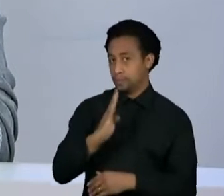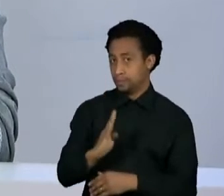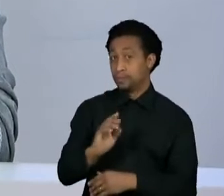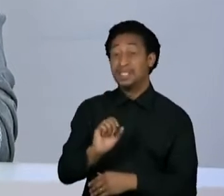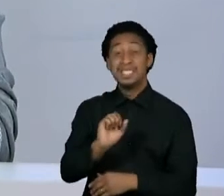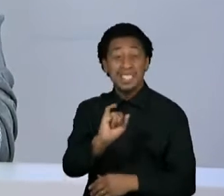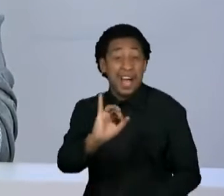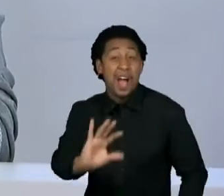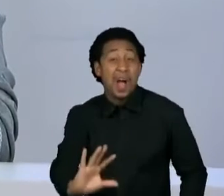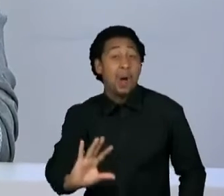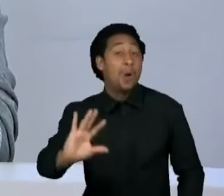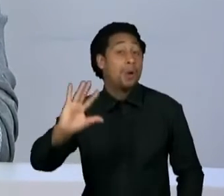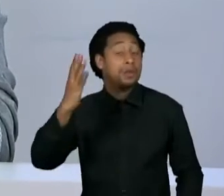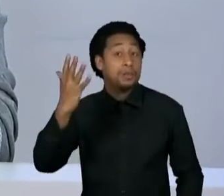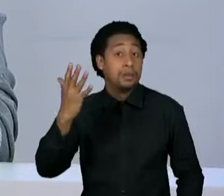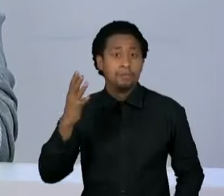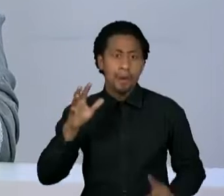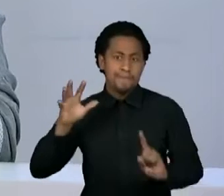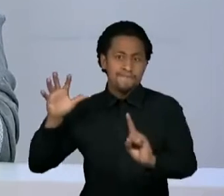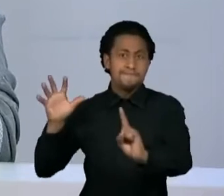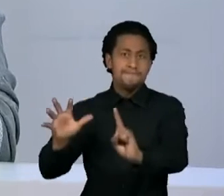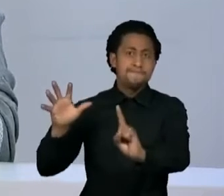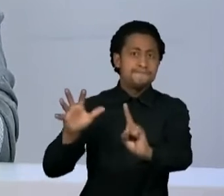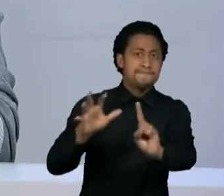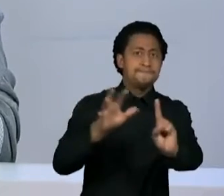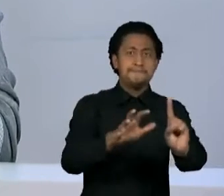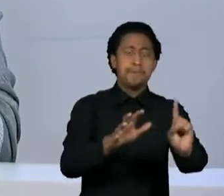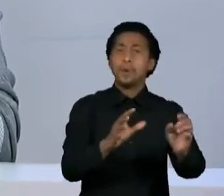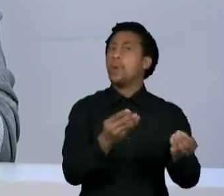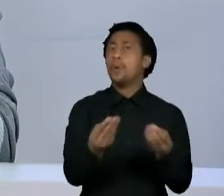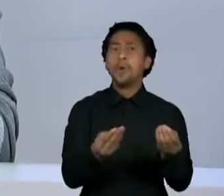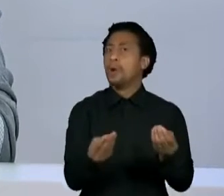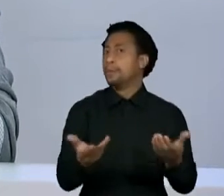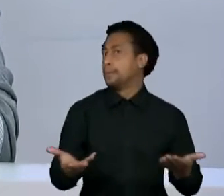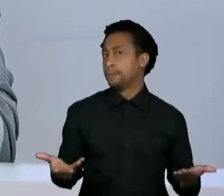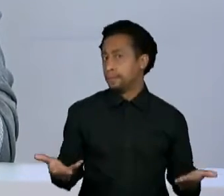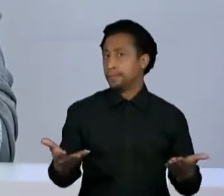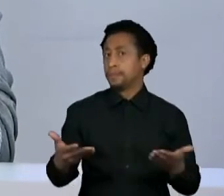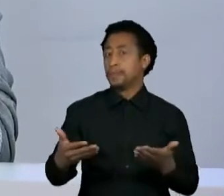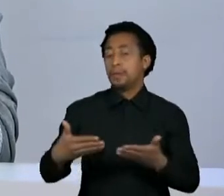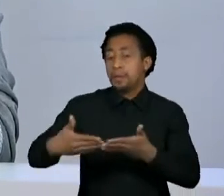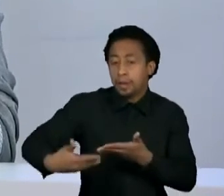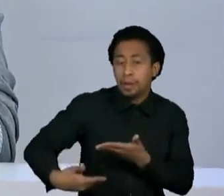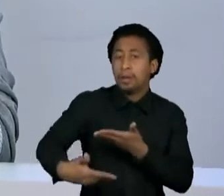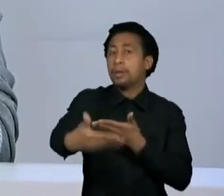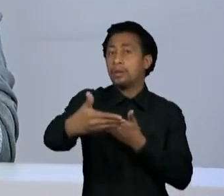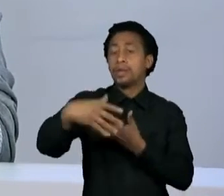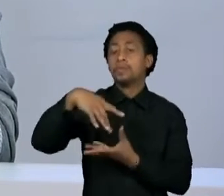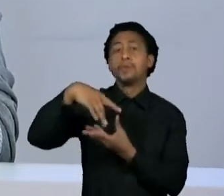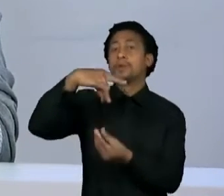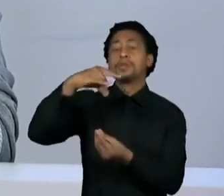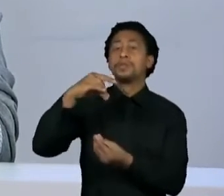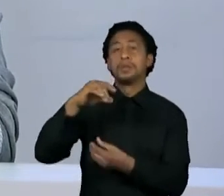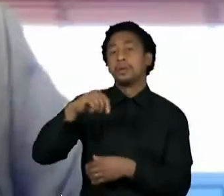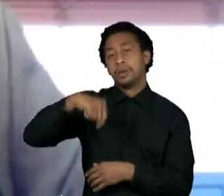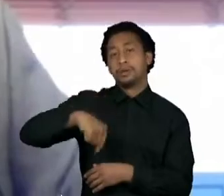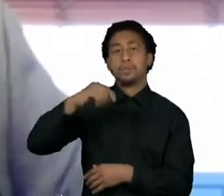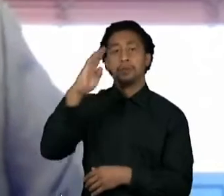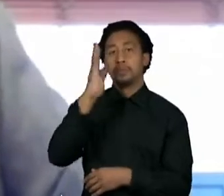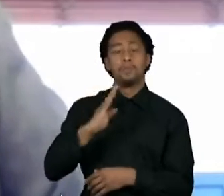acontecer, como isso vai impactar e vai, digamos, qual vai ser a consequência para a democracia